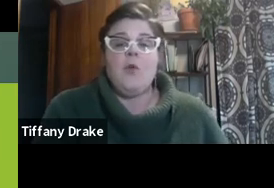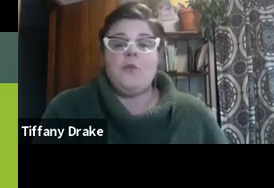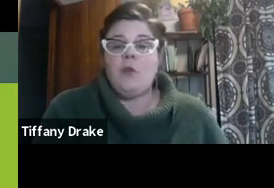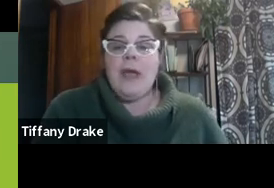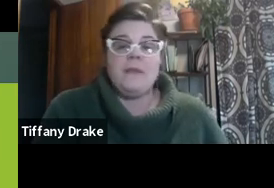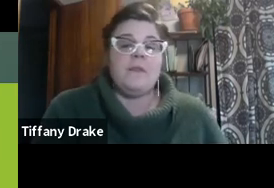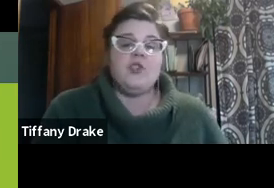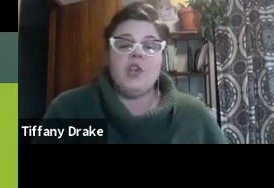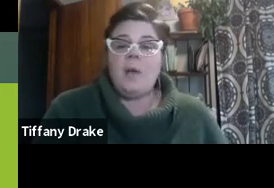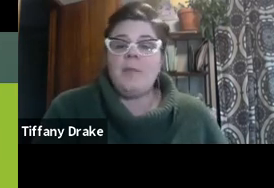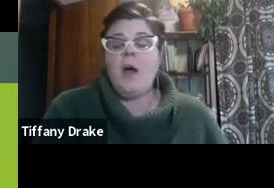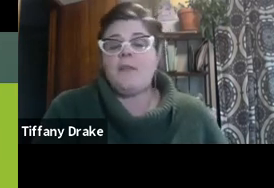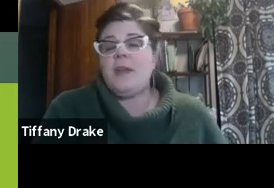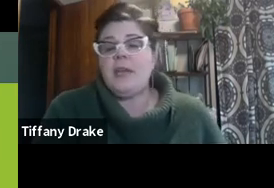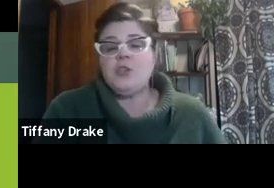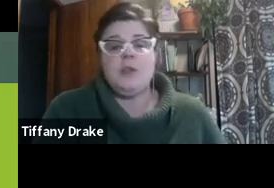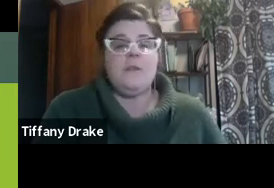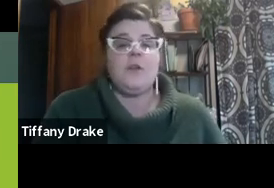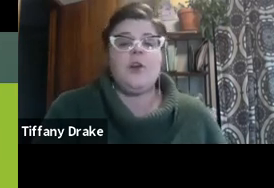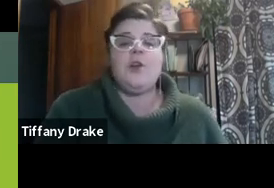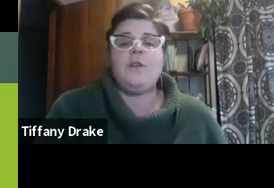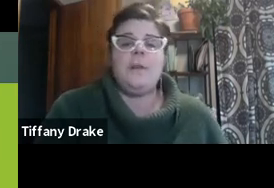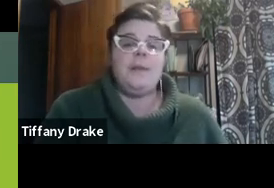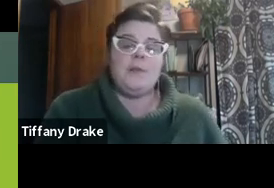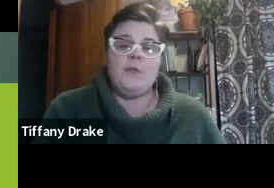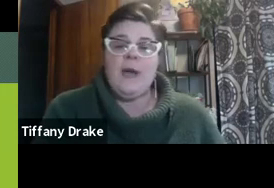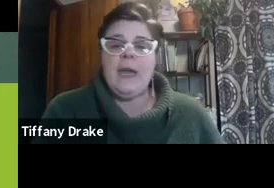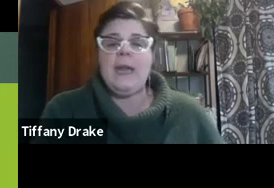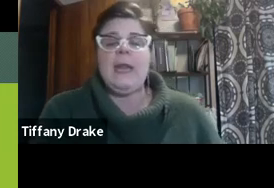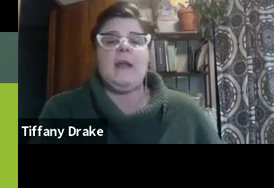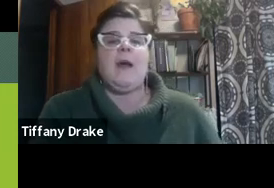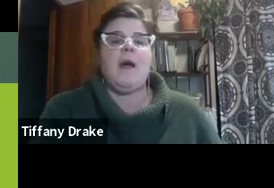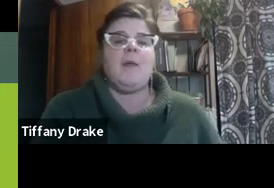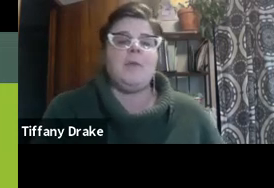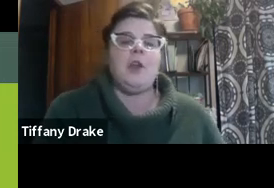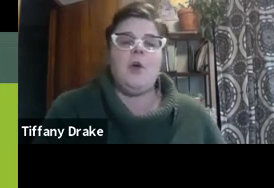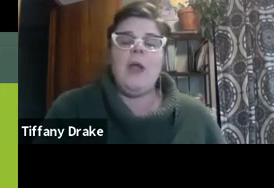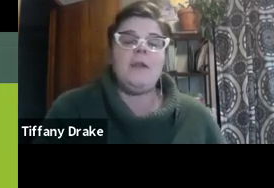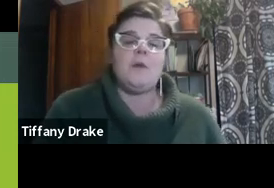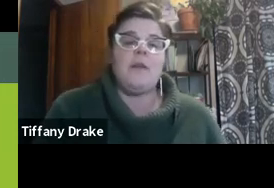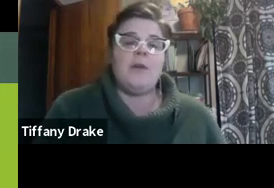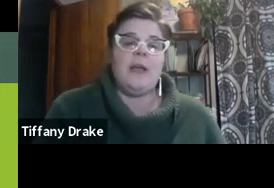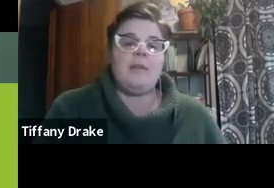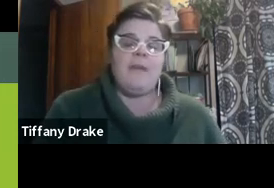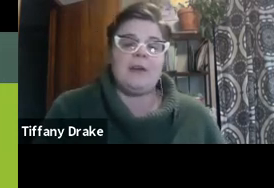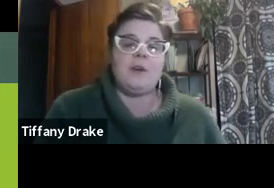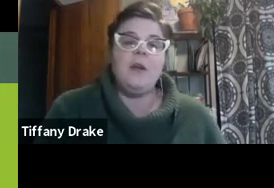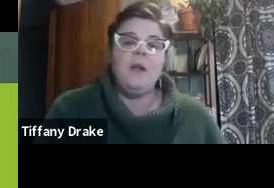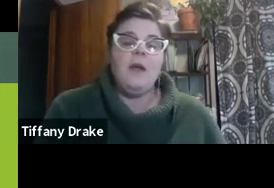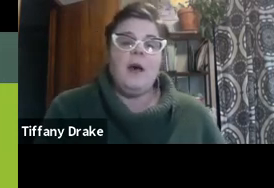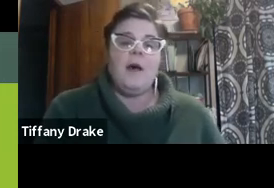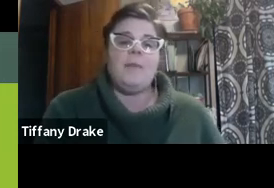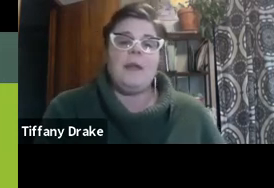So stress, job loss, financial concerns, maybe there's fighting, you know, any sort of outside